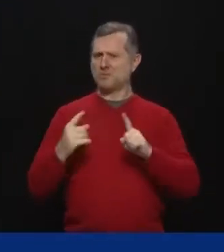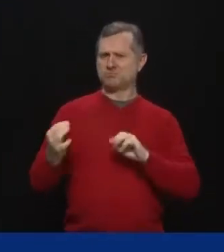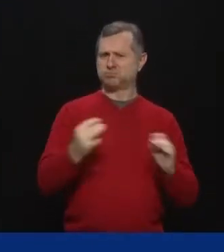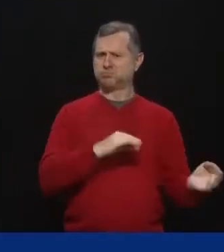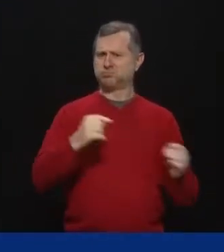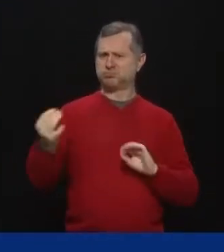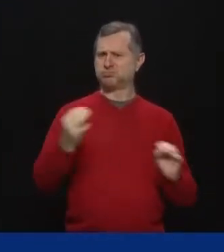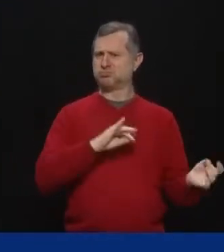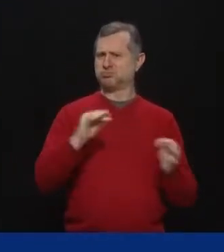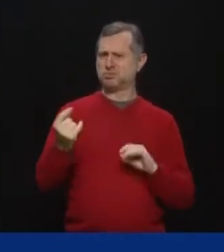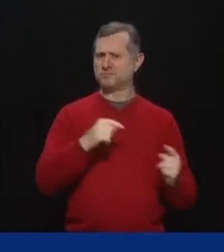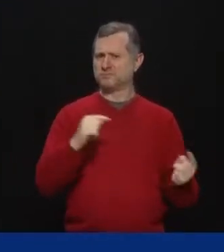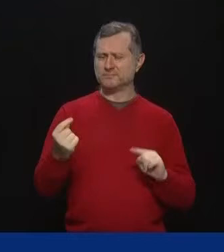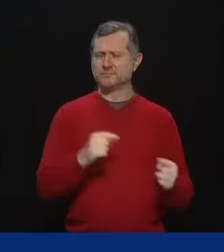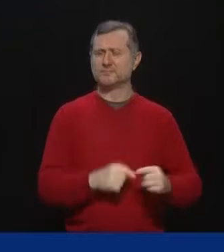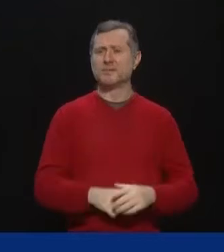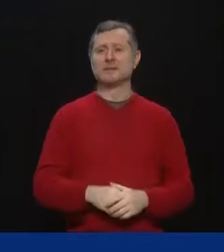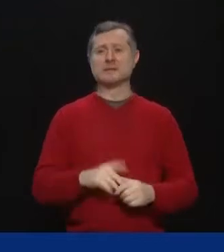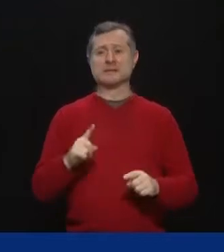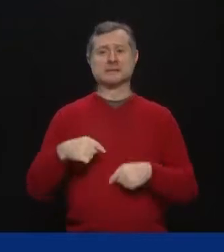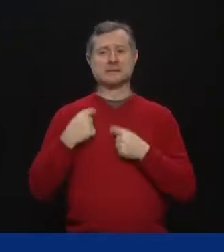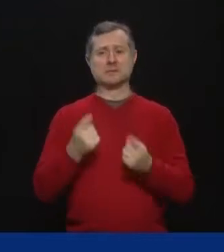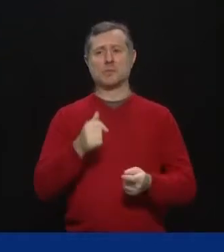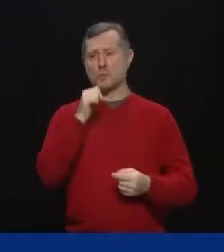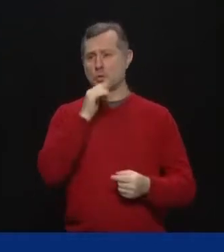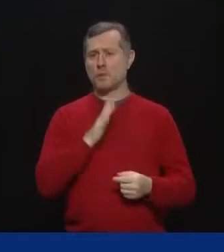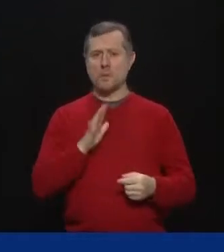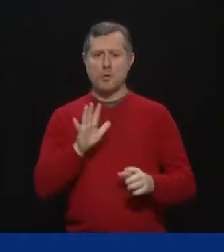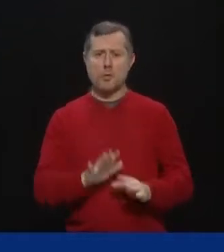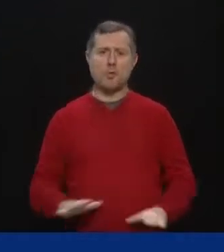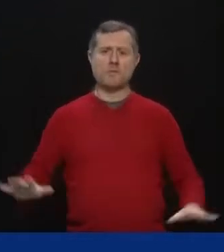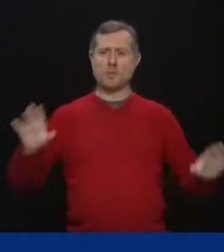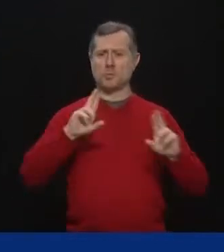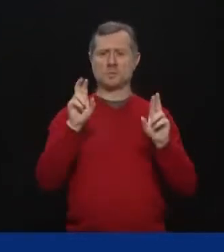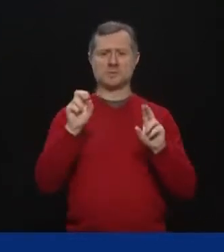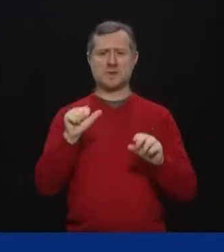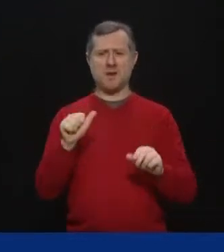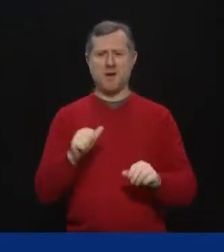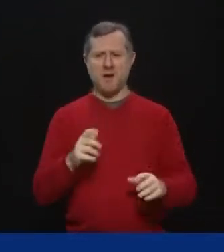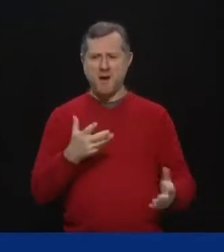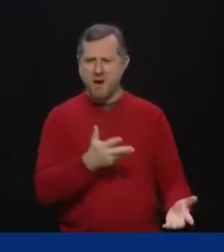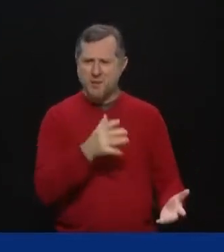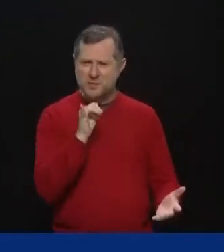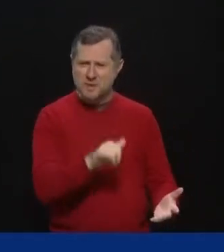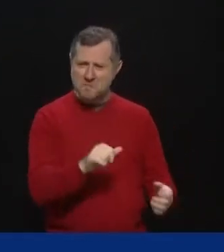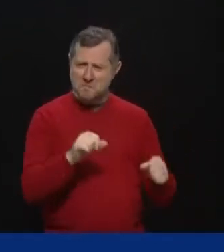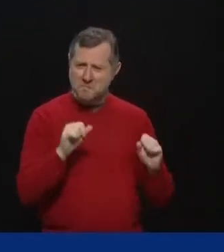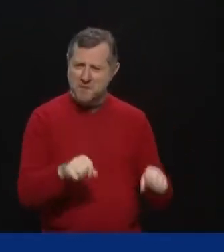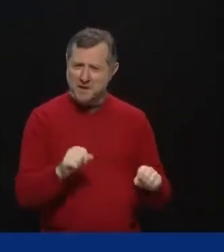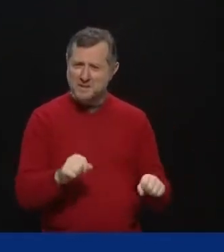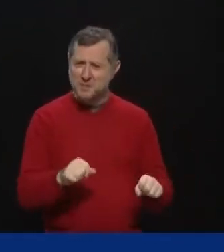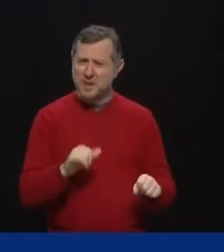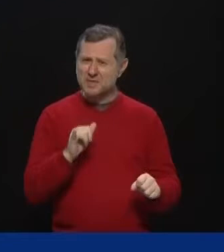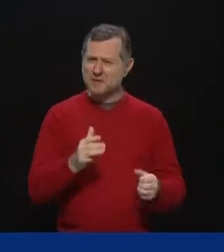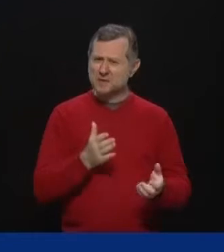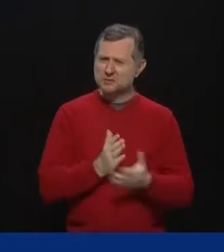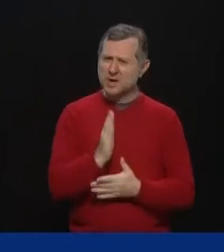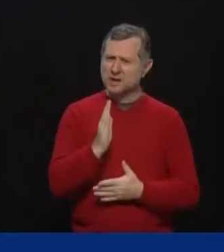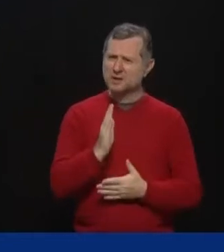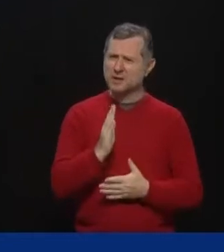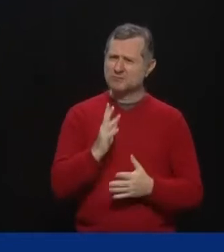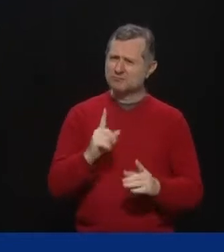women all across this nation have had to confront the prospect that rights that we just took for granted our